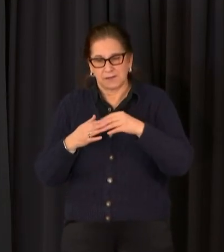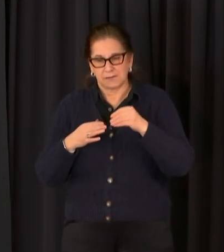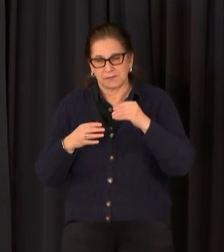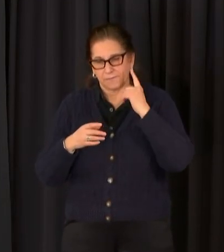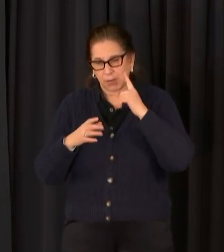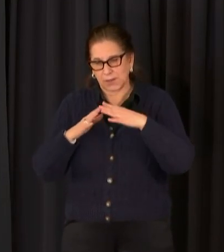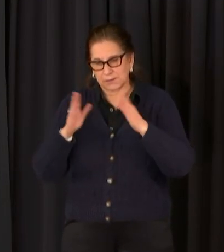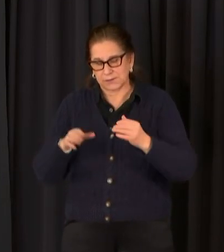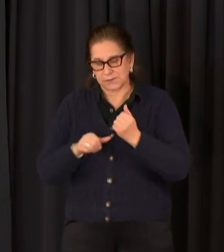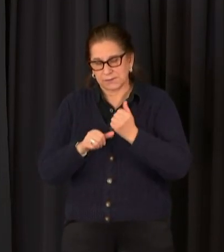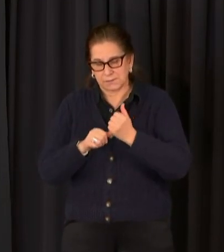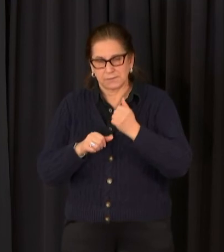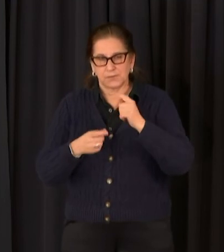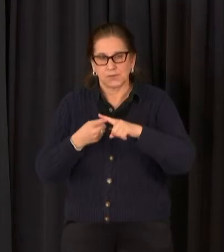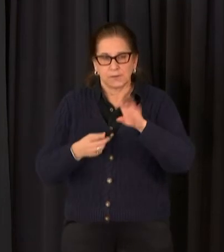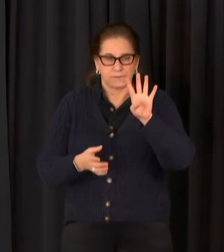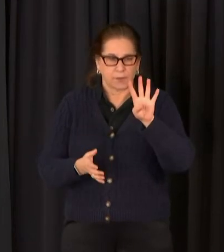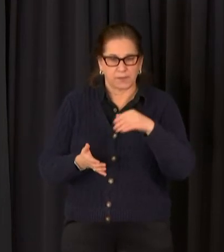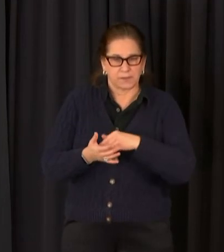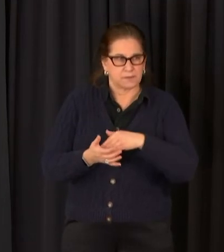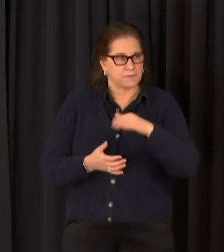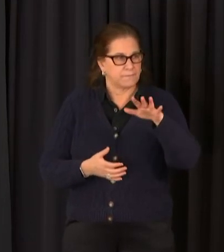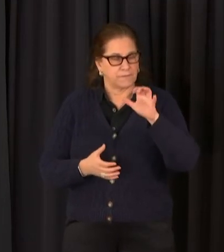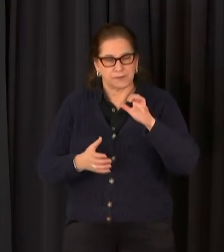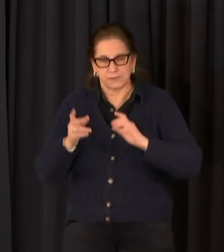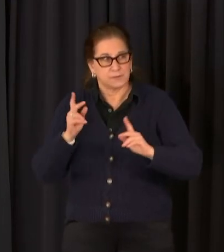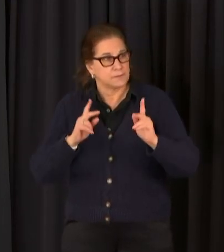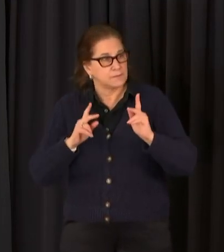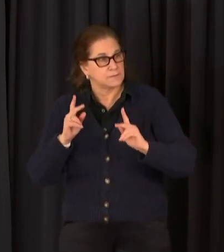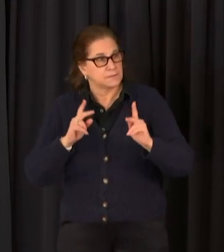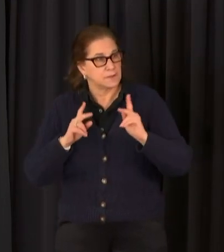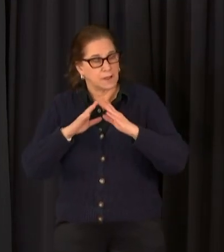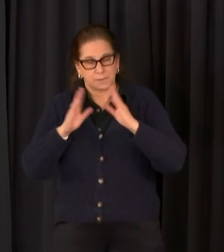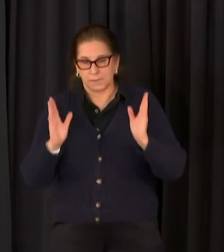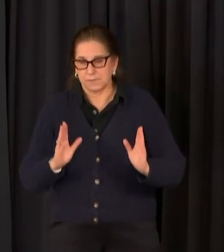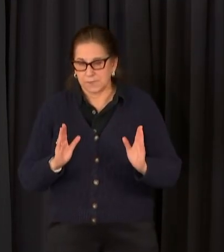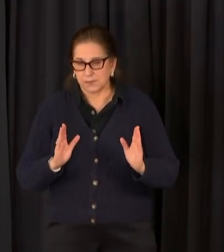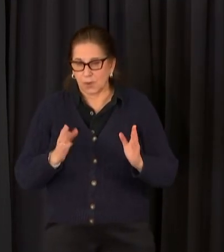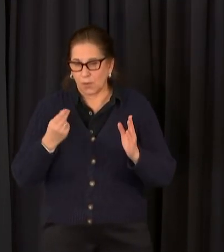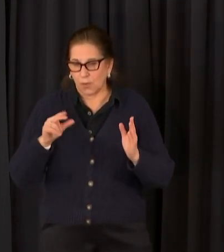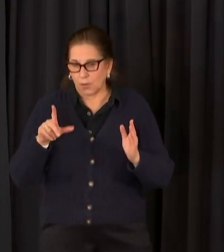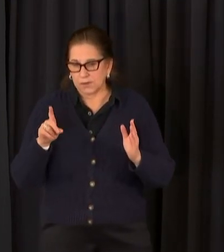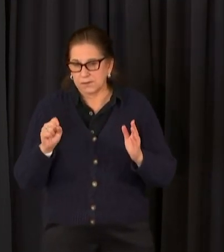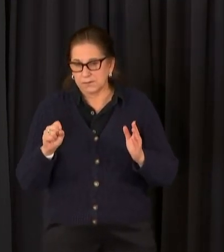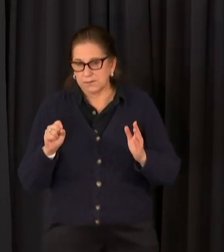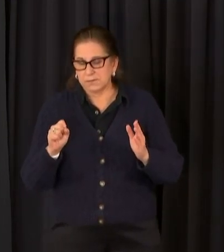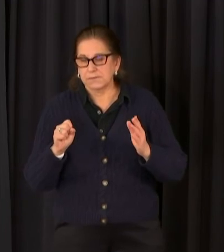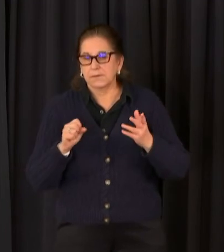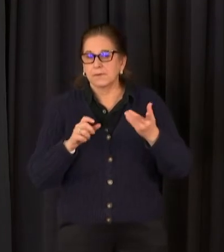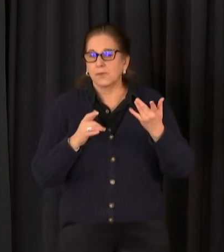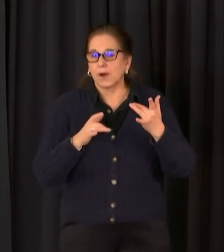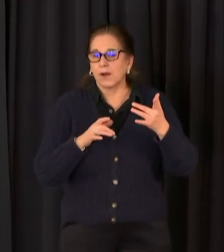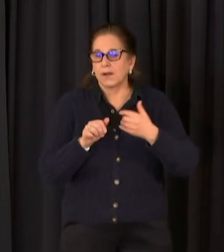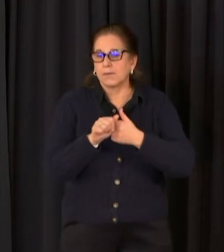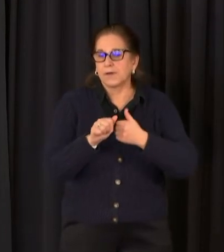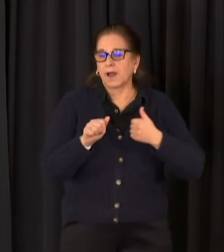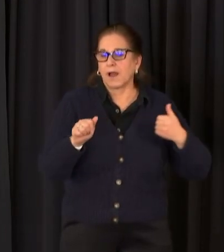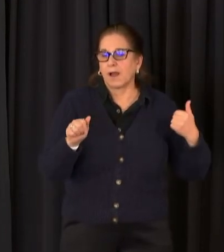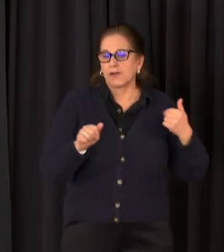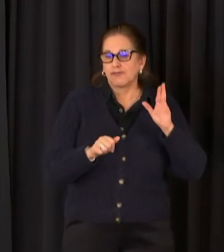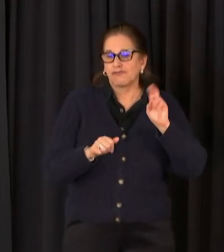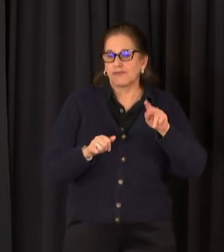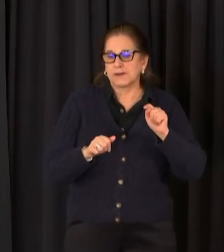households. These funds were used to pay back rent, and about 60% of the funds went to residents of Wards 7 and 8. These